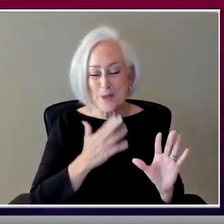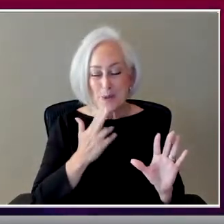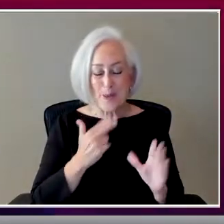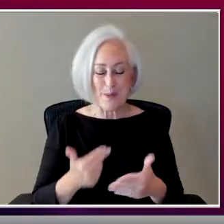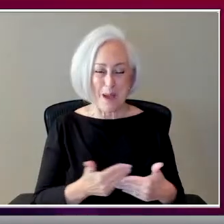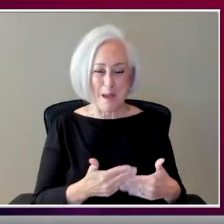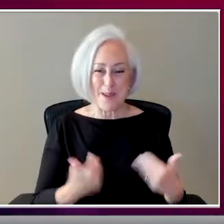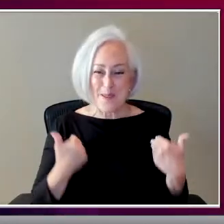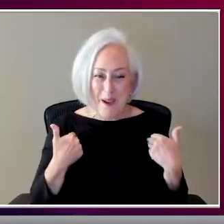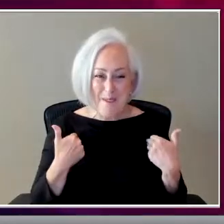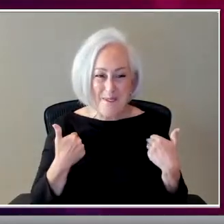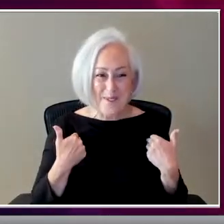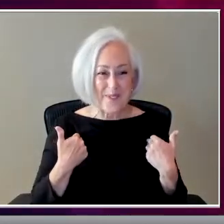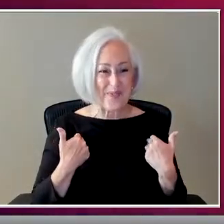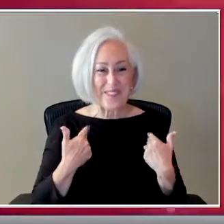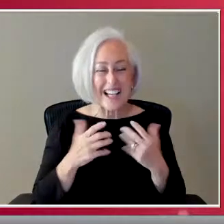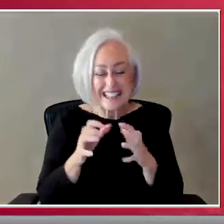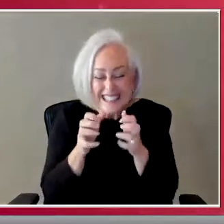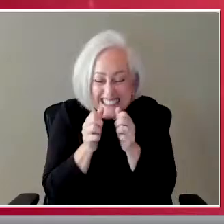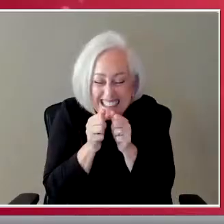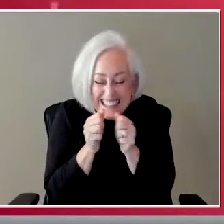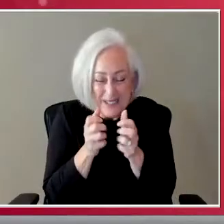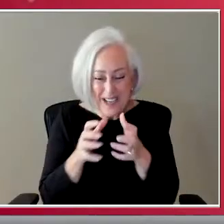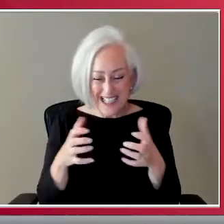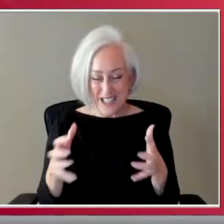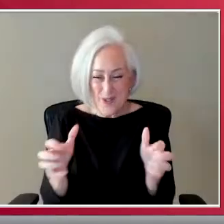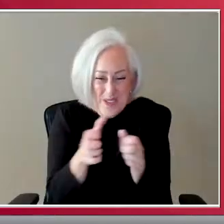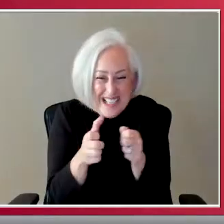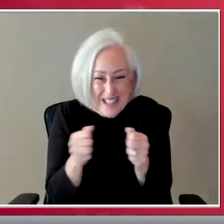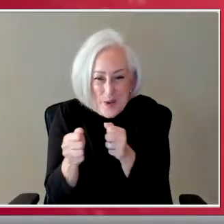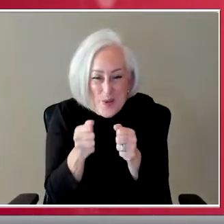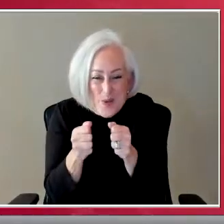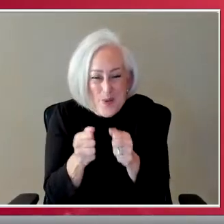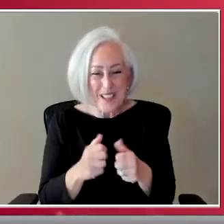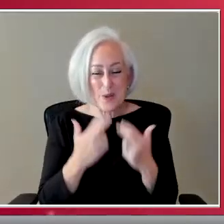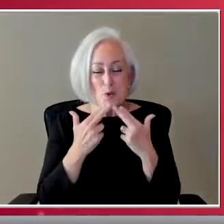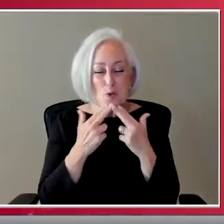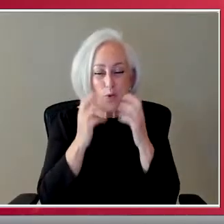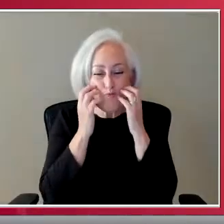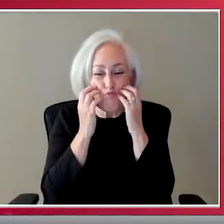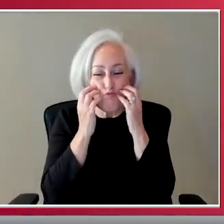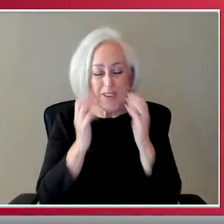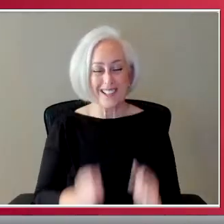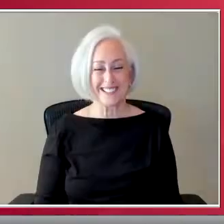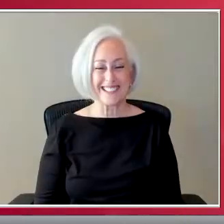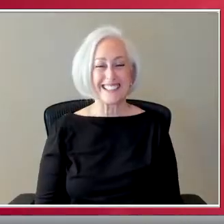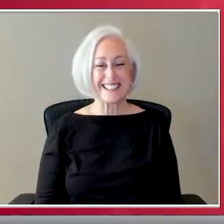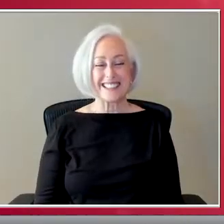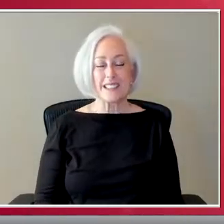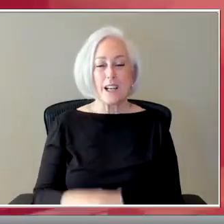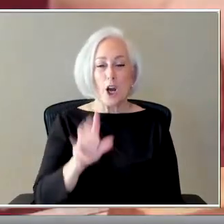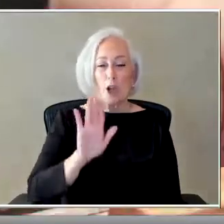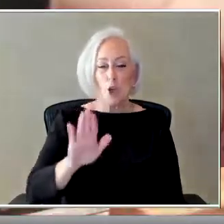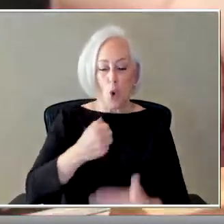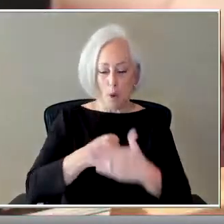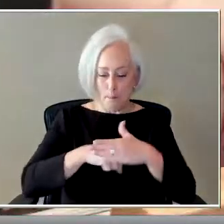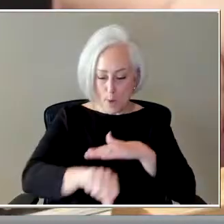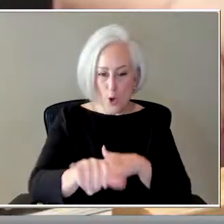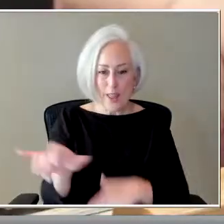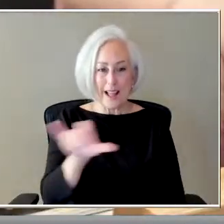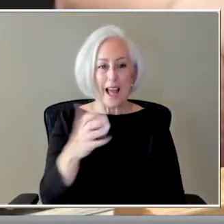I just can't get enough. I just want to squeeze her little legs and her little cheeks. What was the birth like for you? Were you